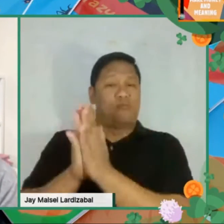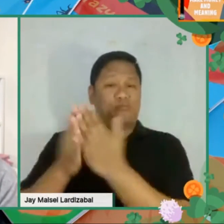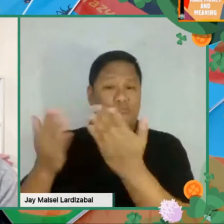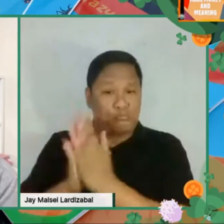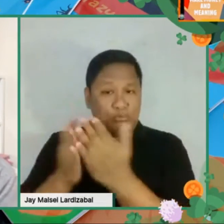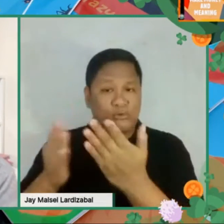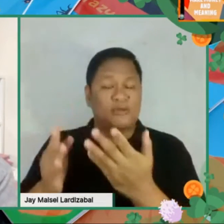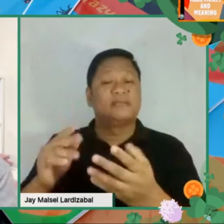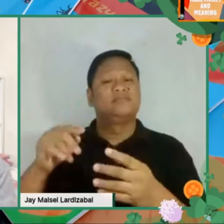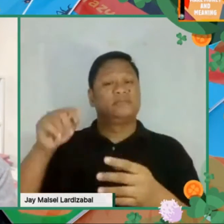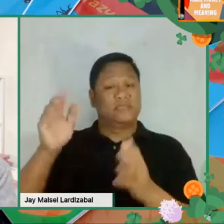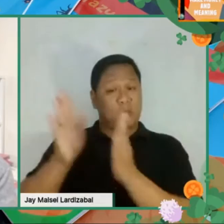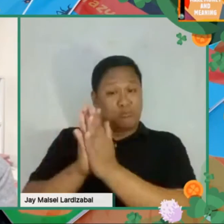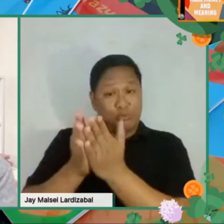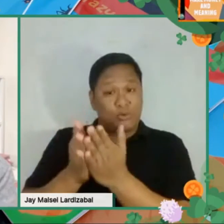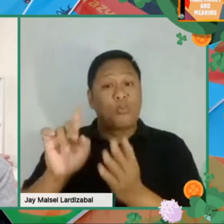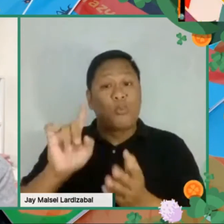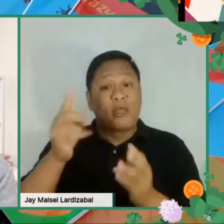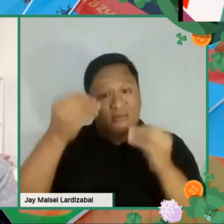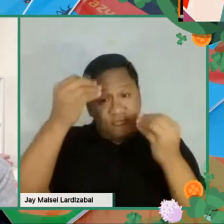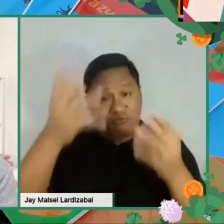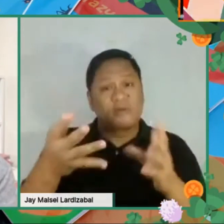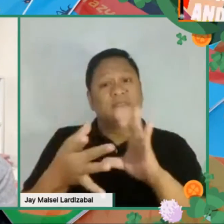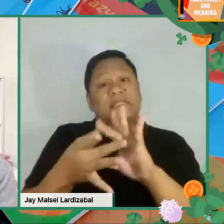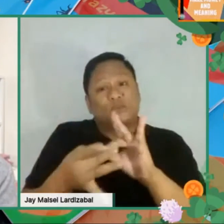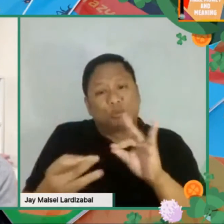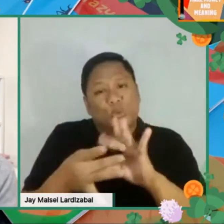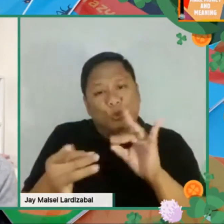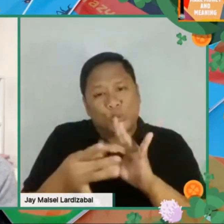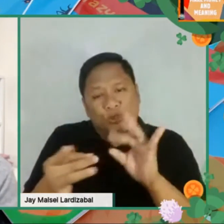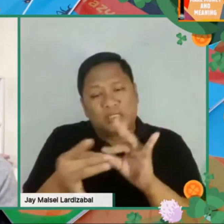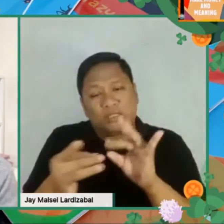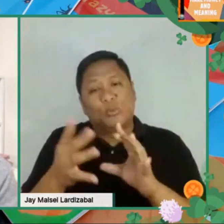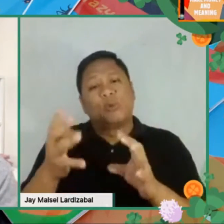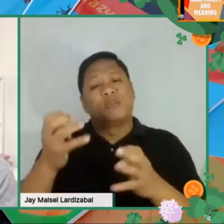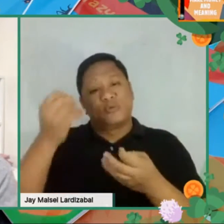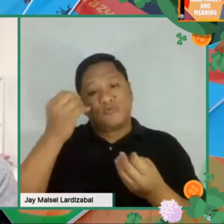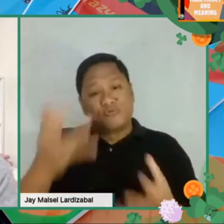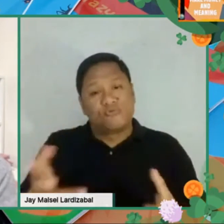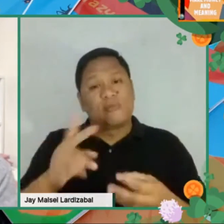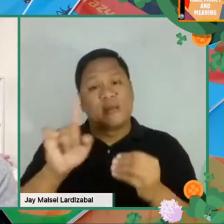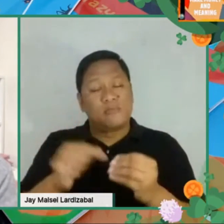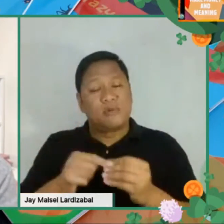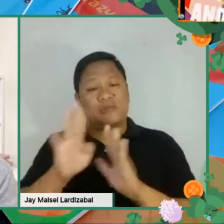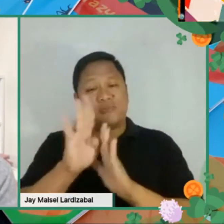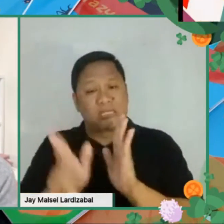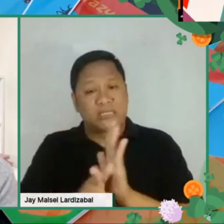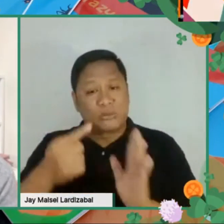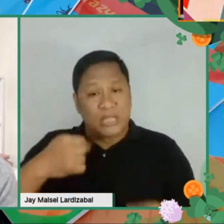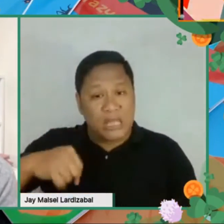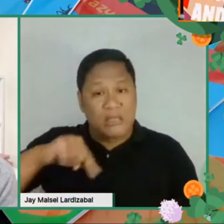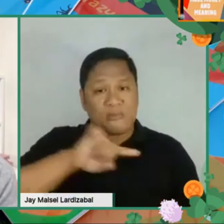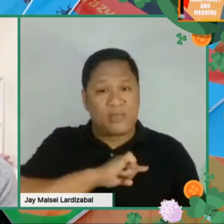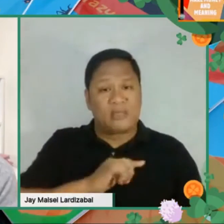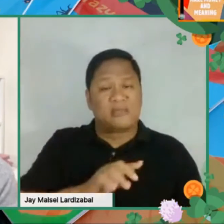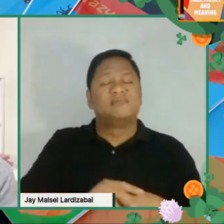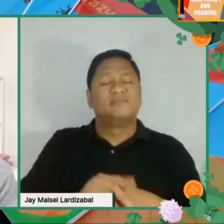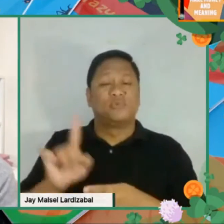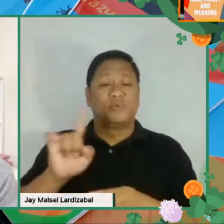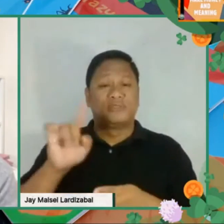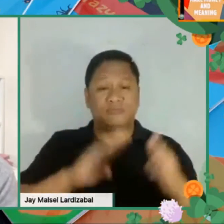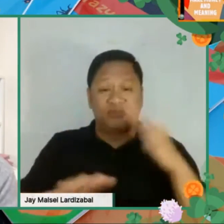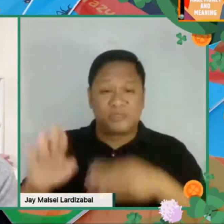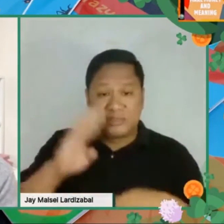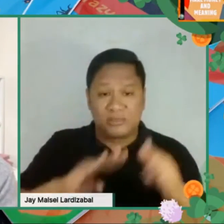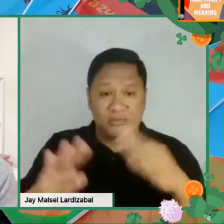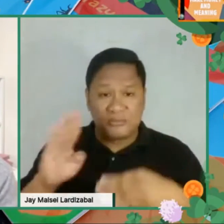story matters. So, ang ano lang, lagi lang palaging ano lang, problema is that inner